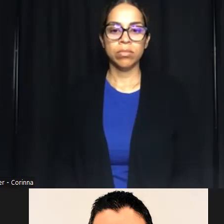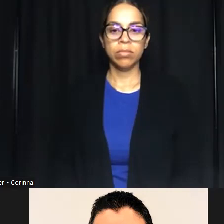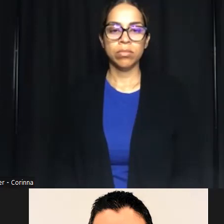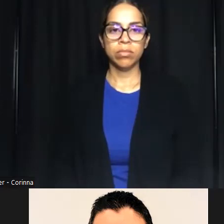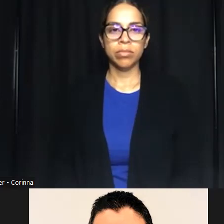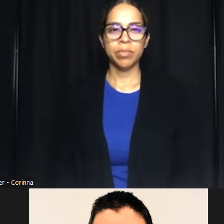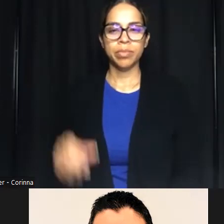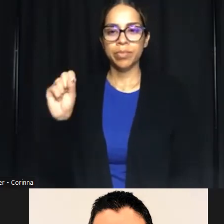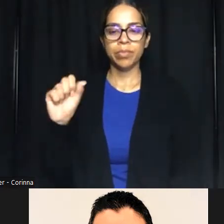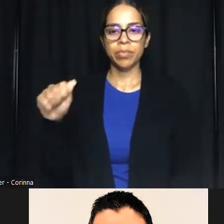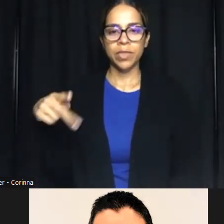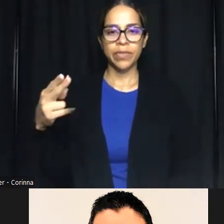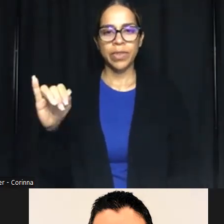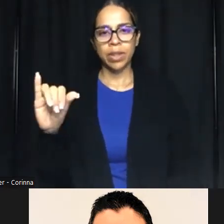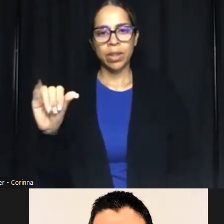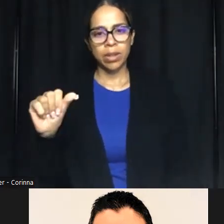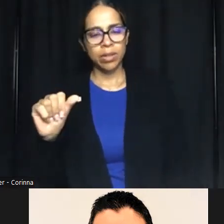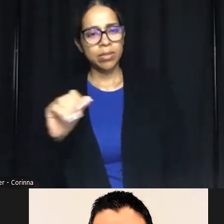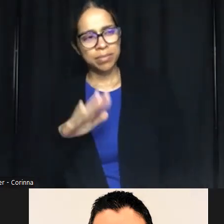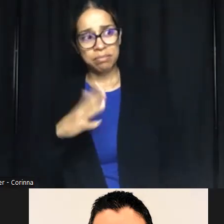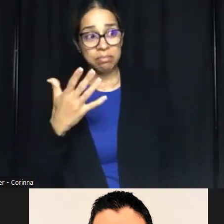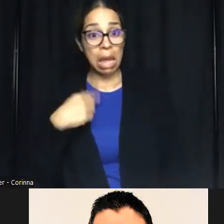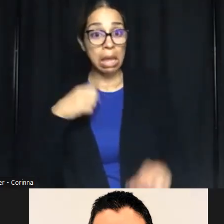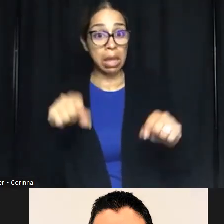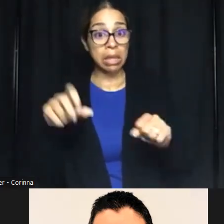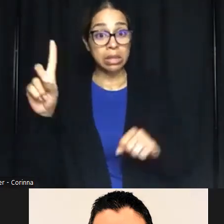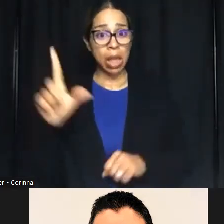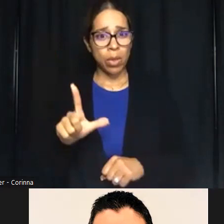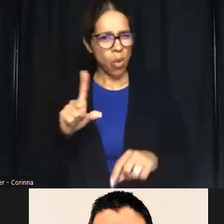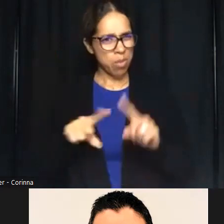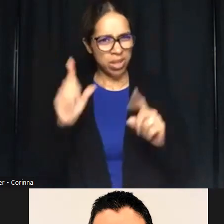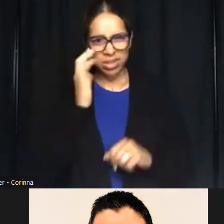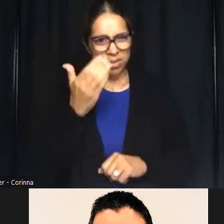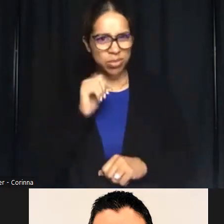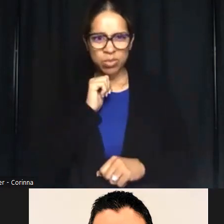I mean, it's letting me download it, but it probably won't save to the drive though that way.